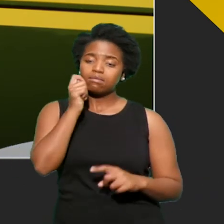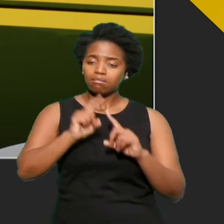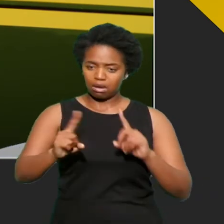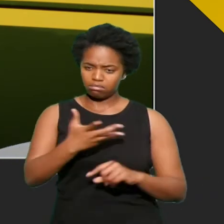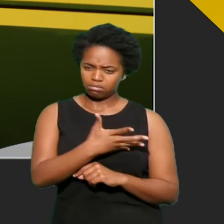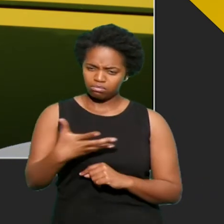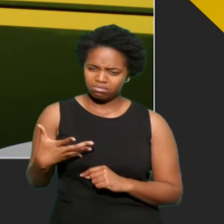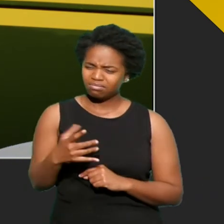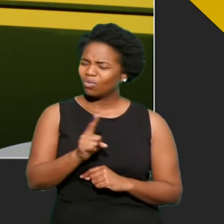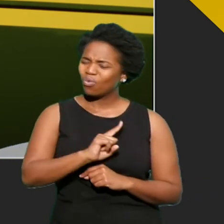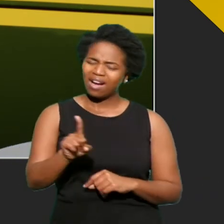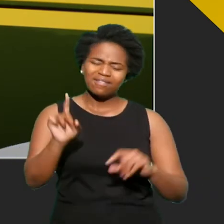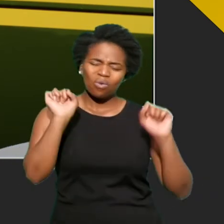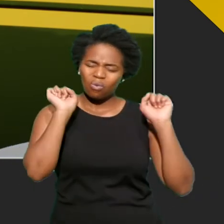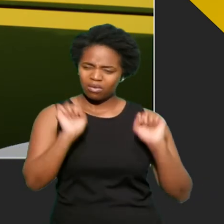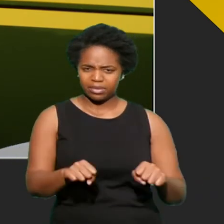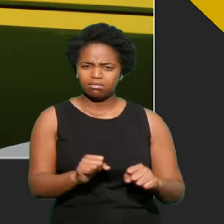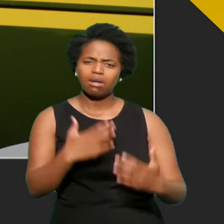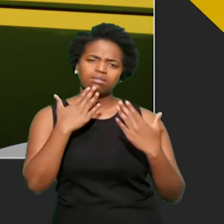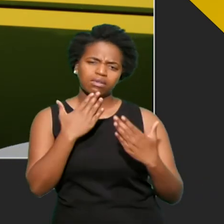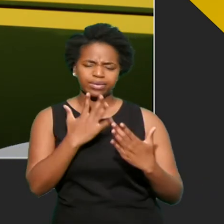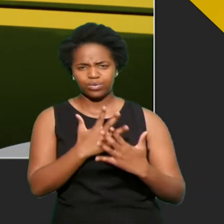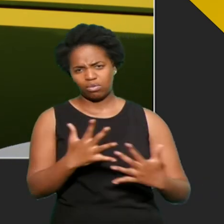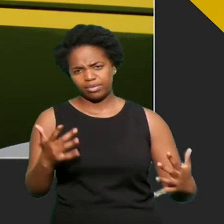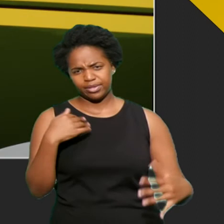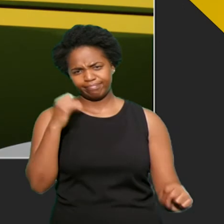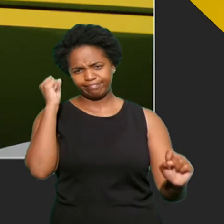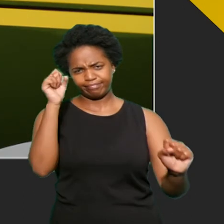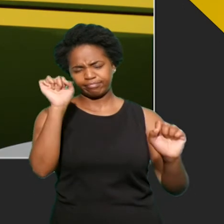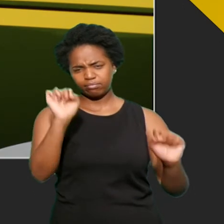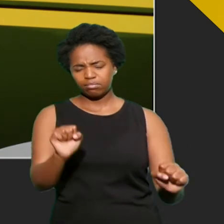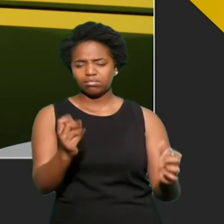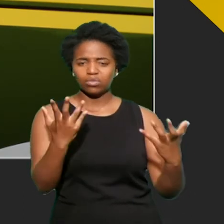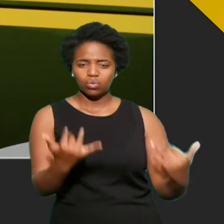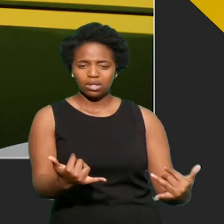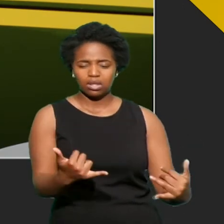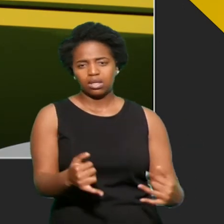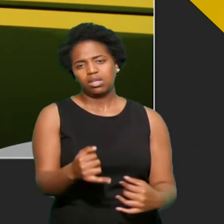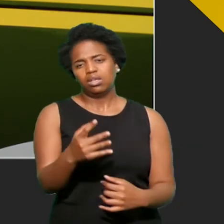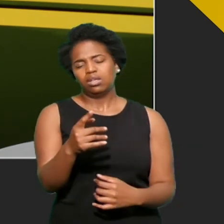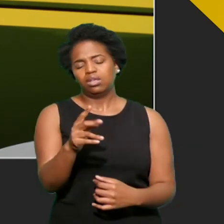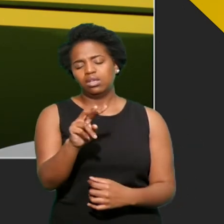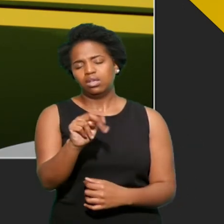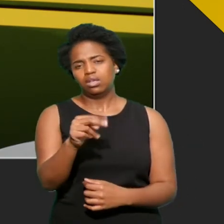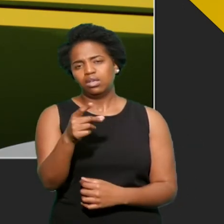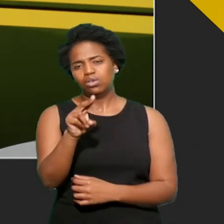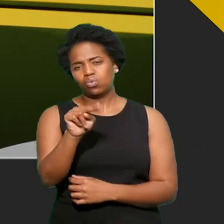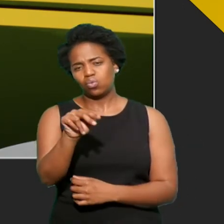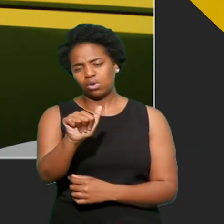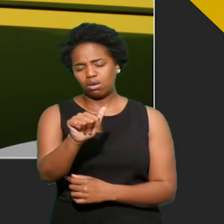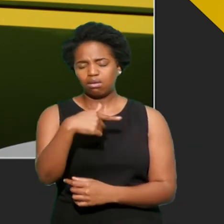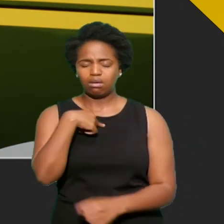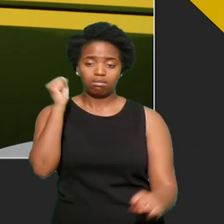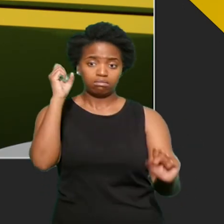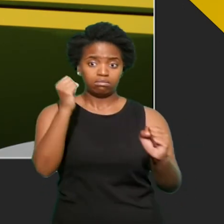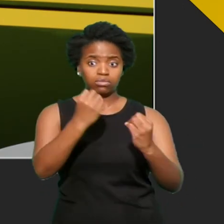women. Thank you so much to the professor for being with us on the show today, Professor Nduna, talking about, of course, so much